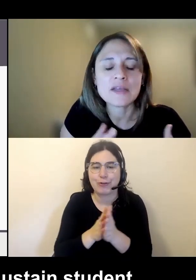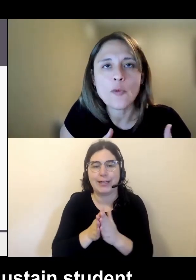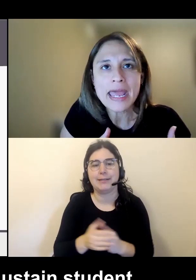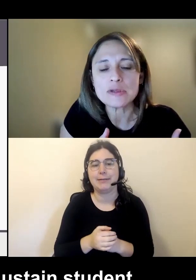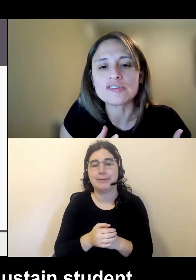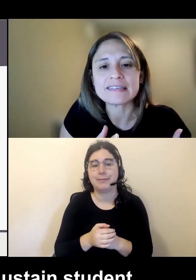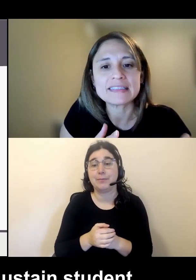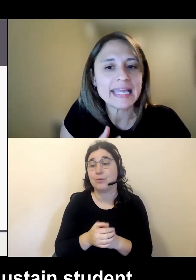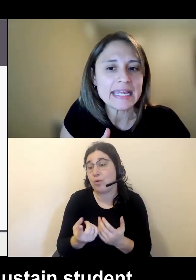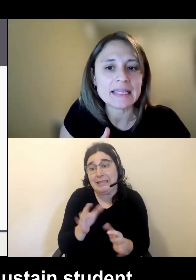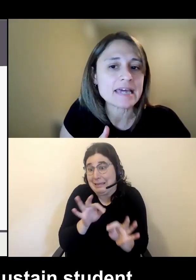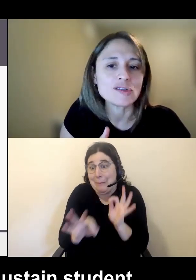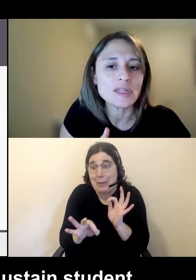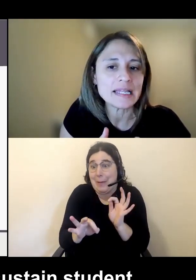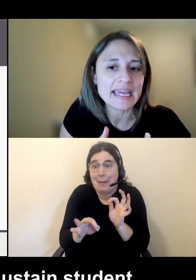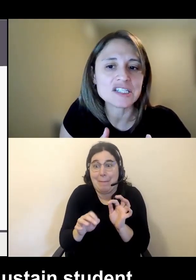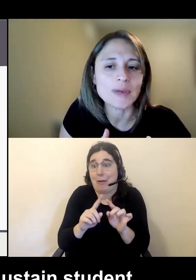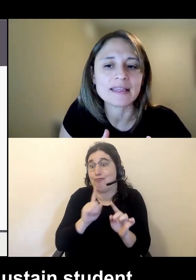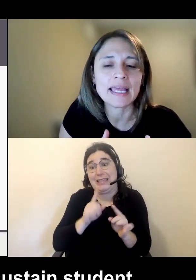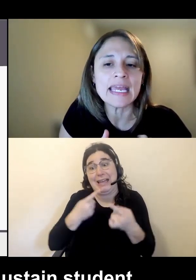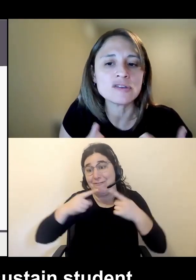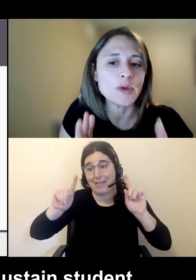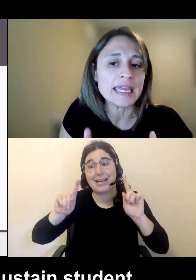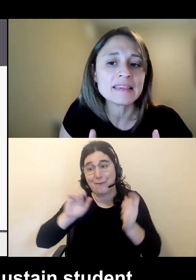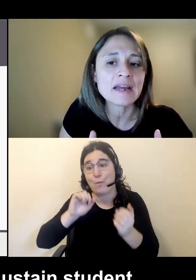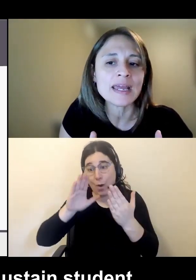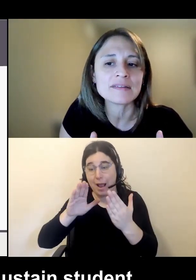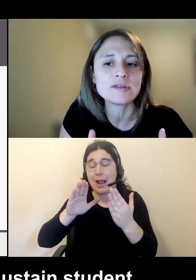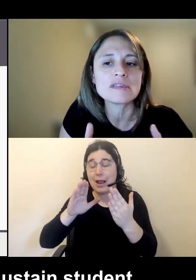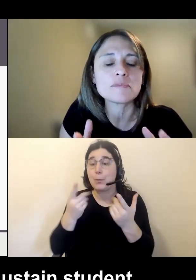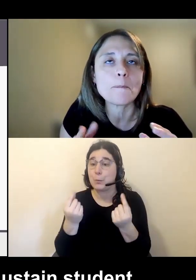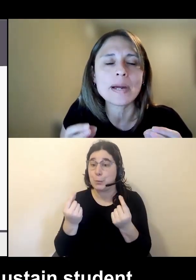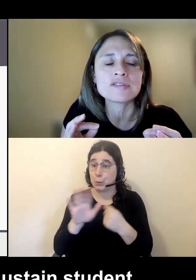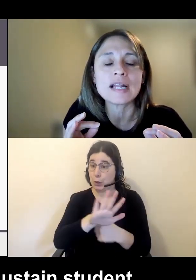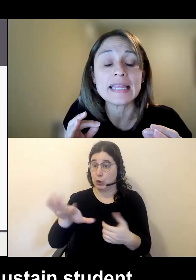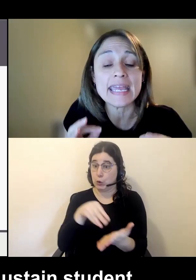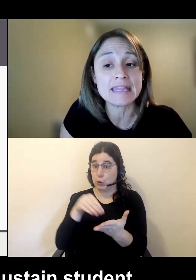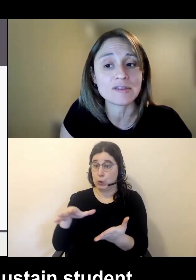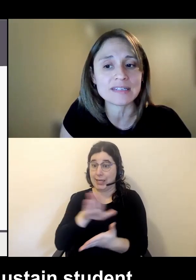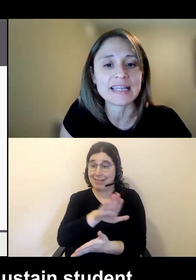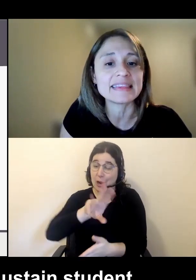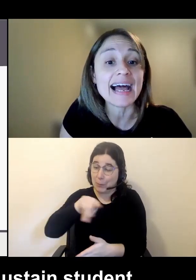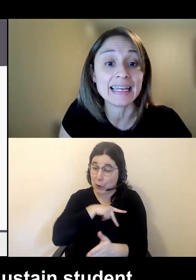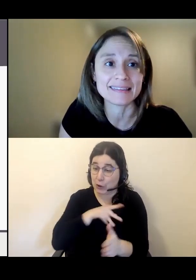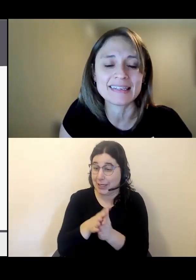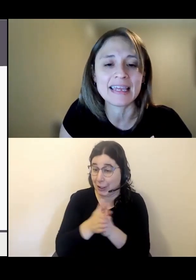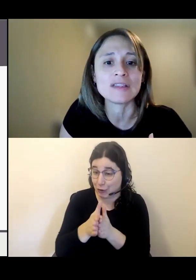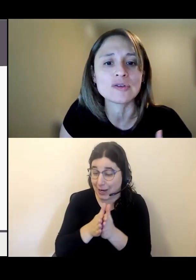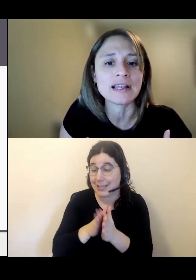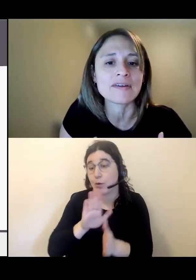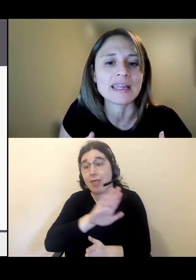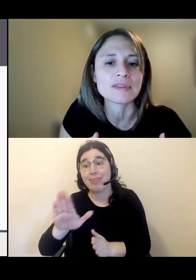but effective way to sustain student engagement is to integrate a student's personal interest and